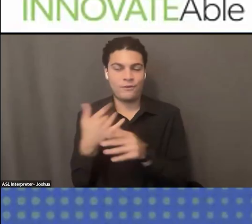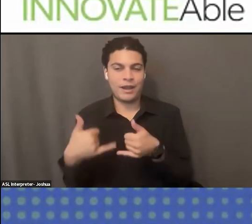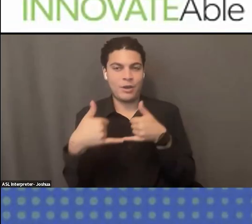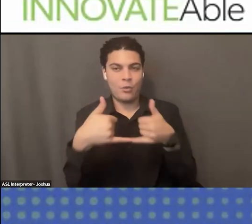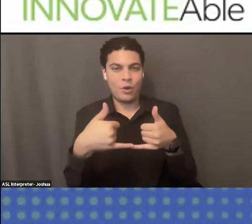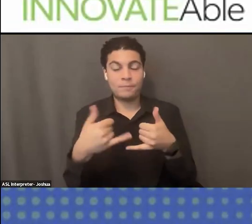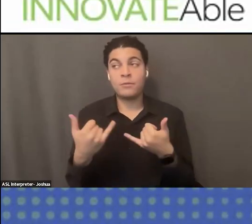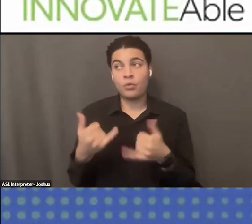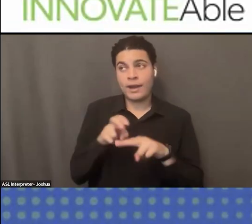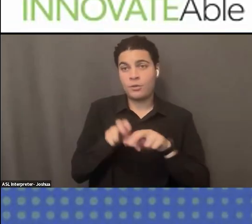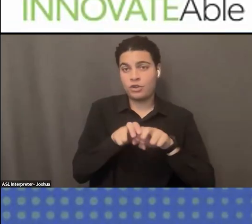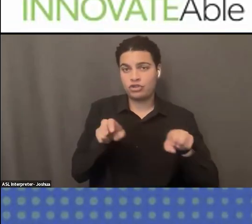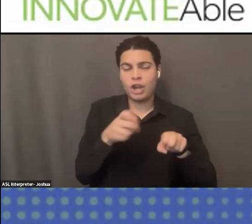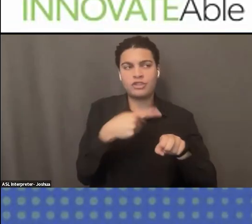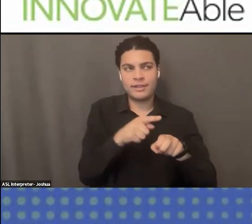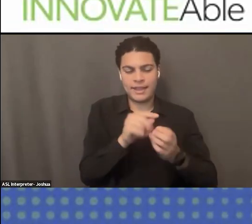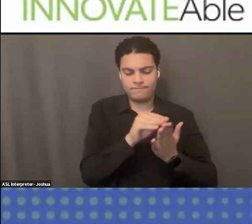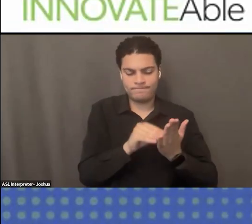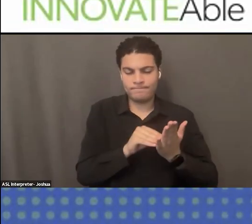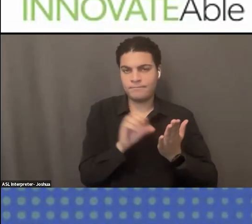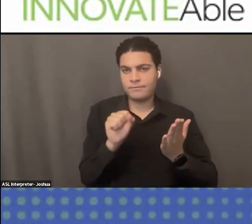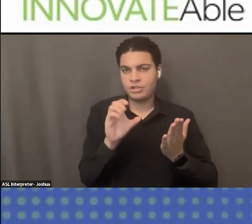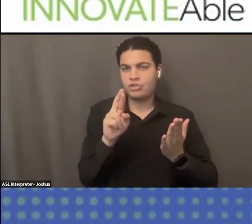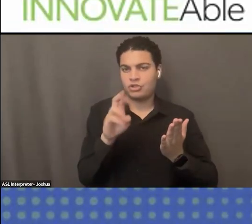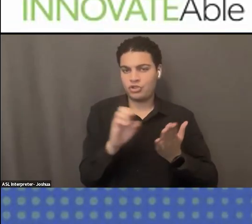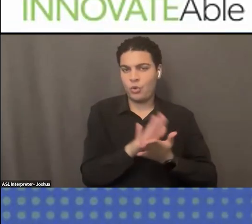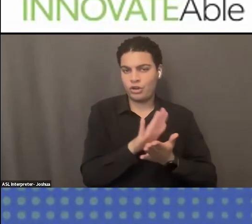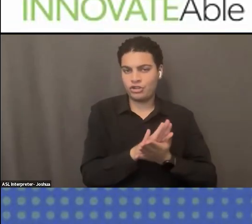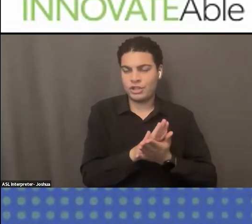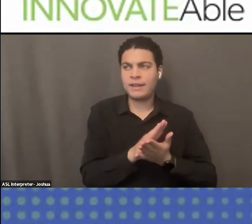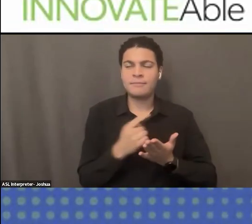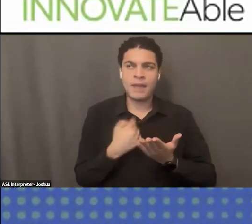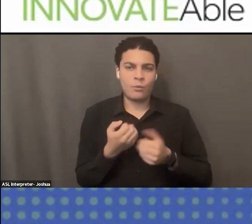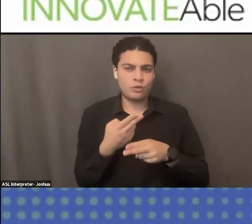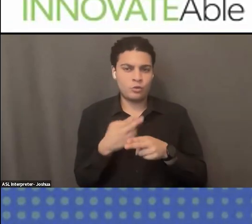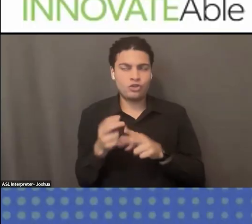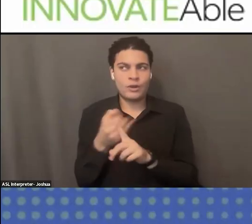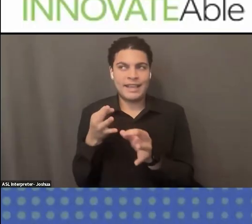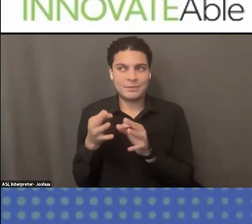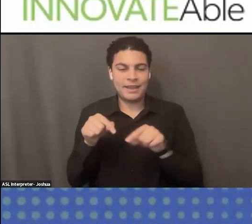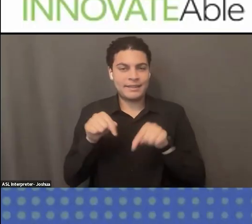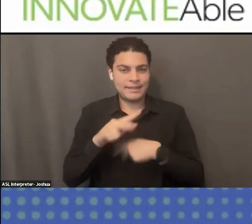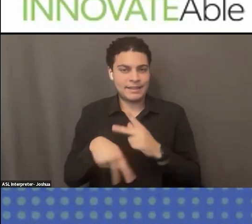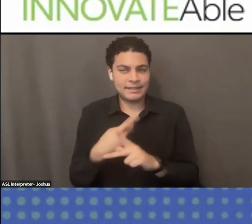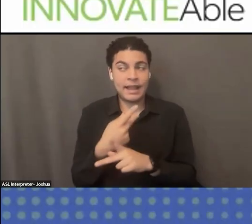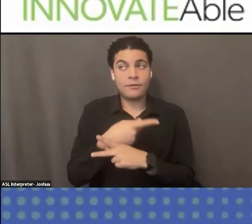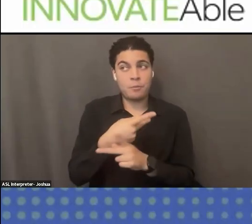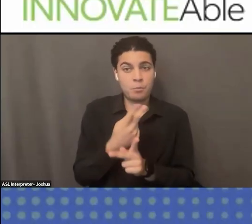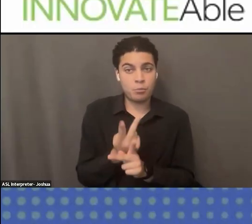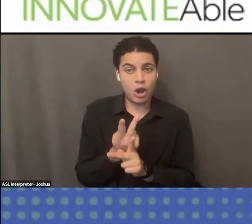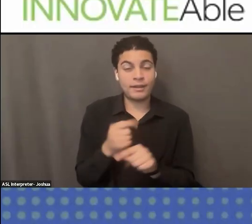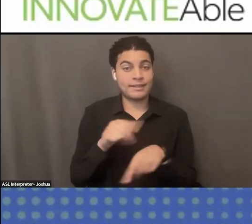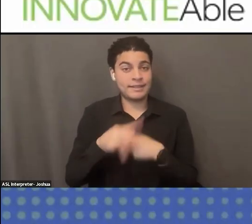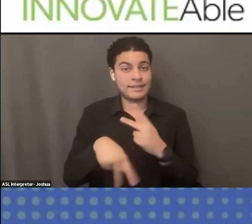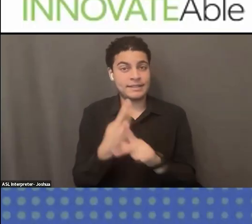scores. I just want to share a little bit about how these kinds of products and these pitch competitions have